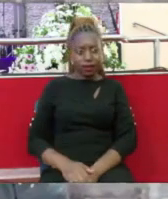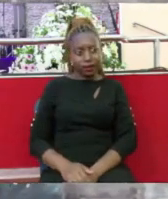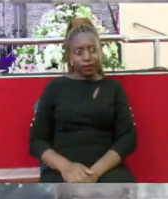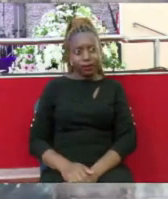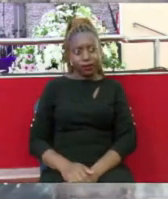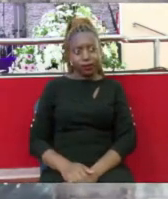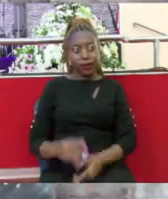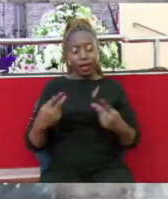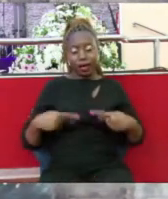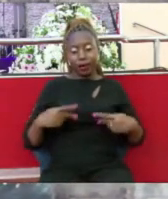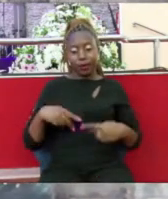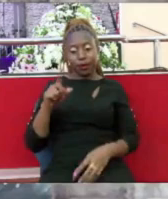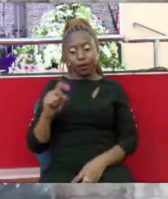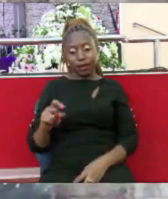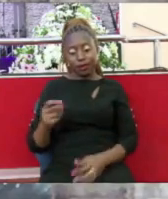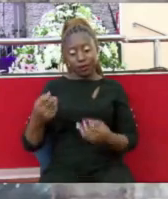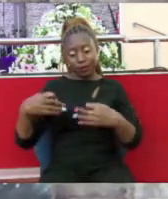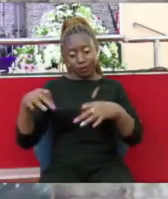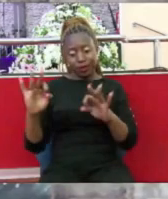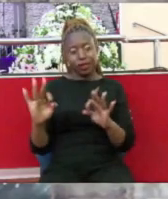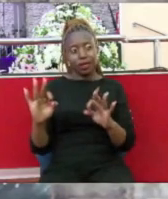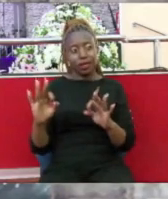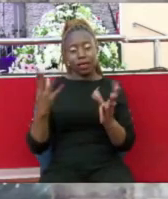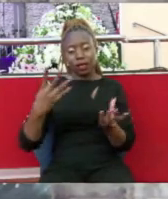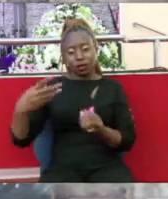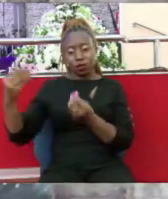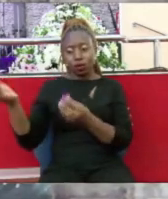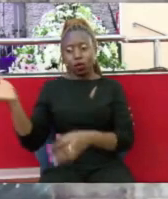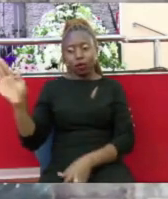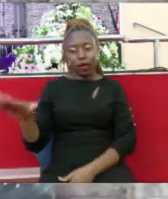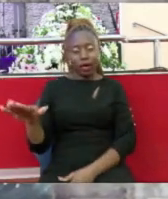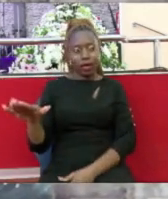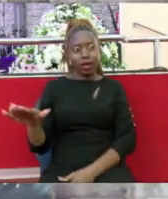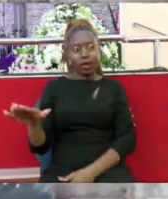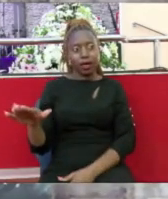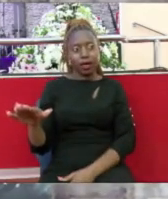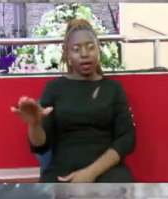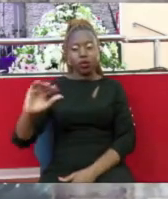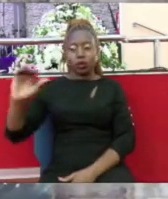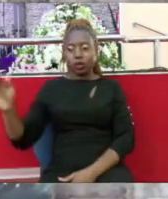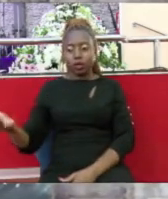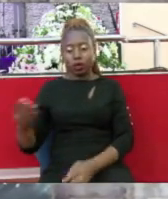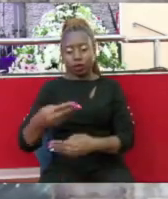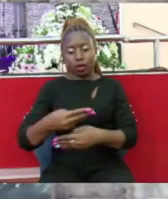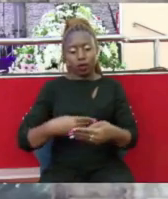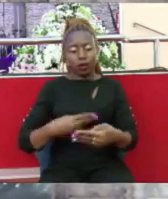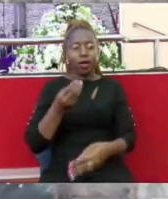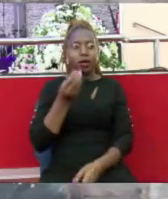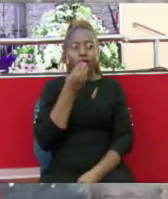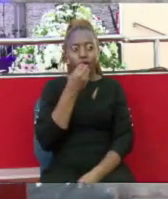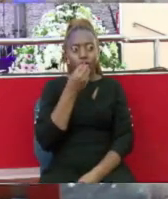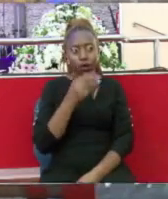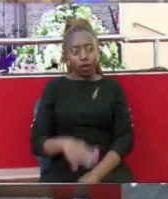people need to be released. Wapate wanafaa waachiliwe. To go back to the towns and buy food. Na ili warejee madukani wakanunue vyakula. Send